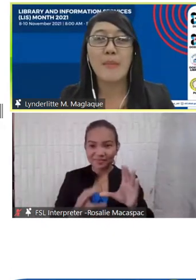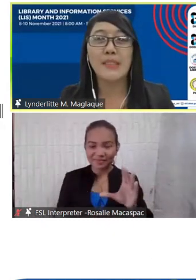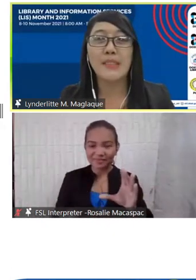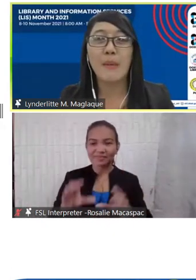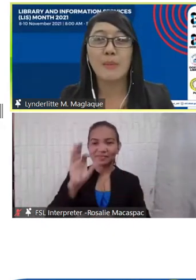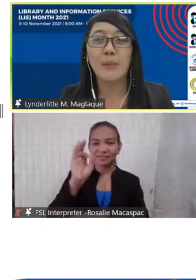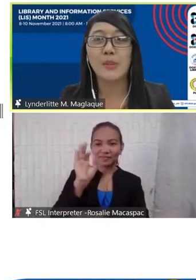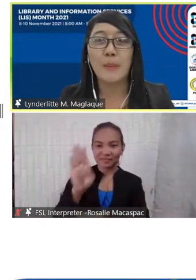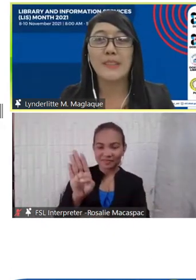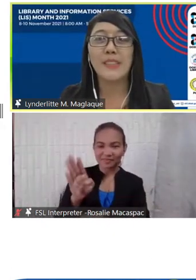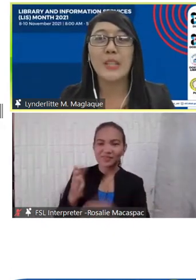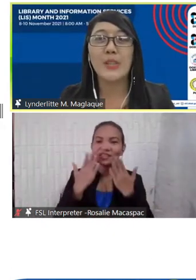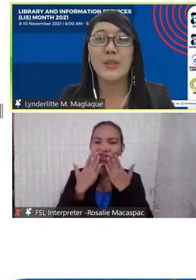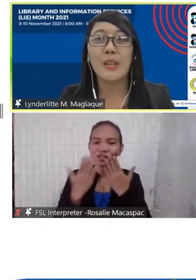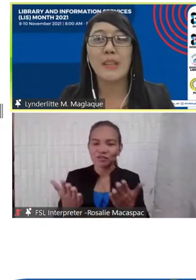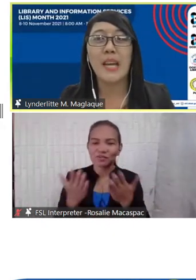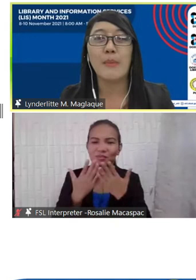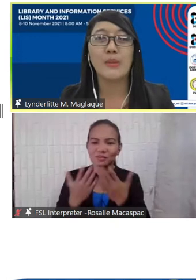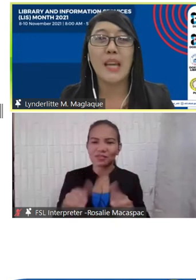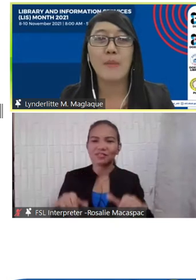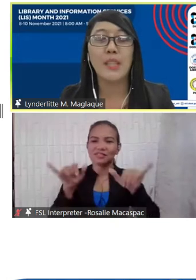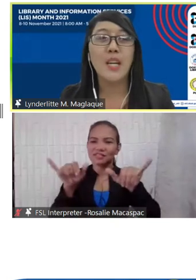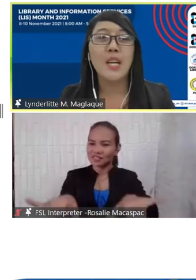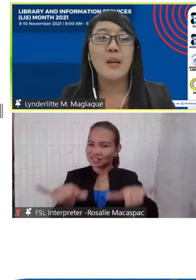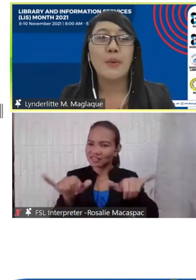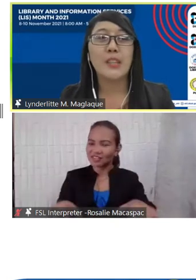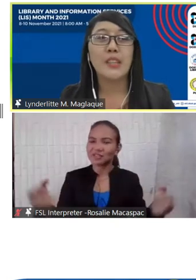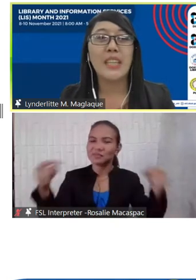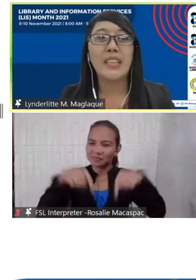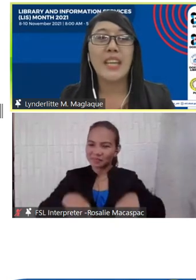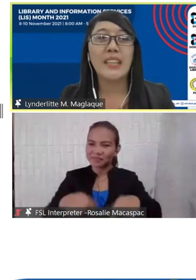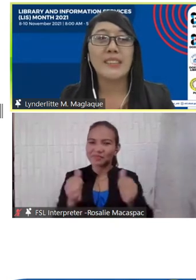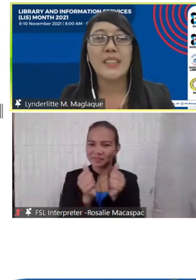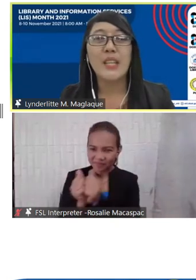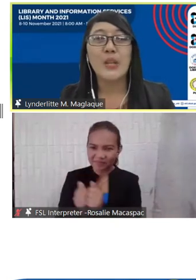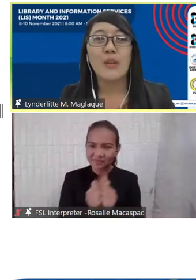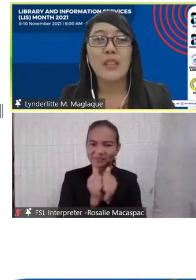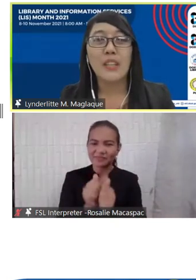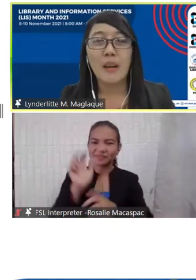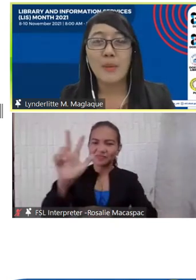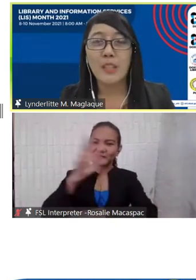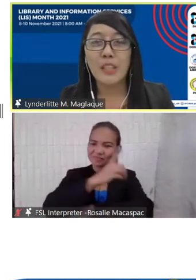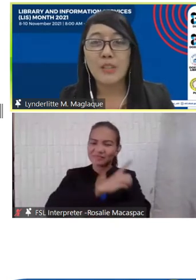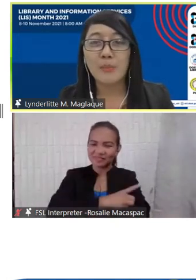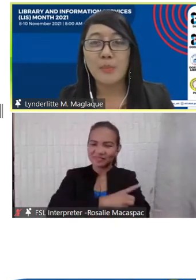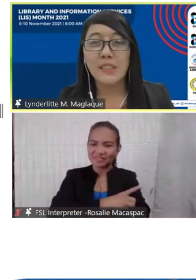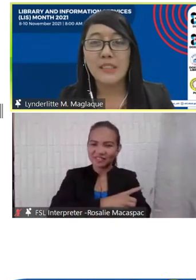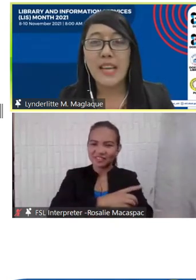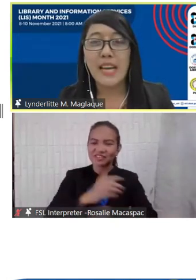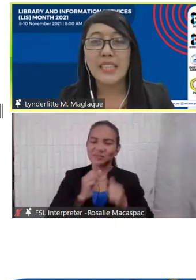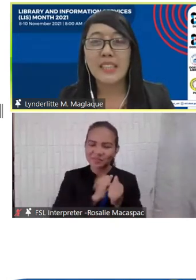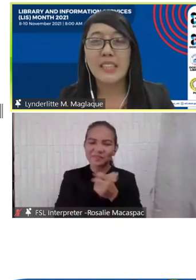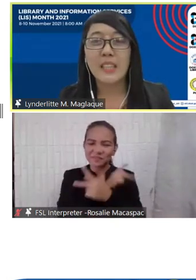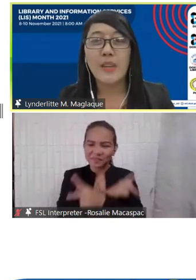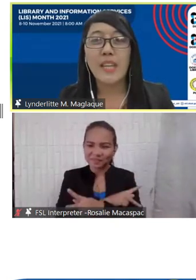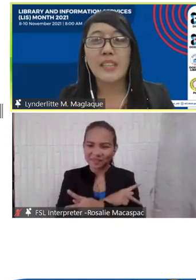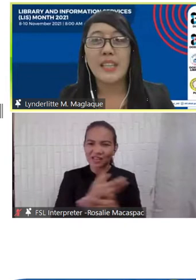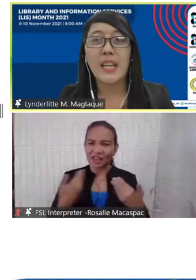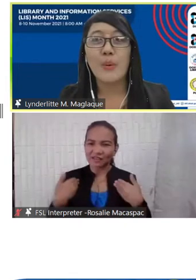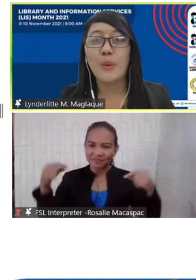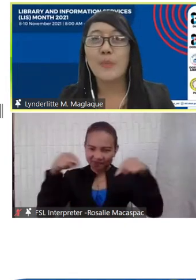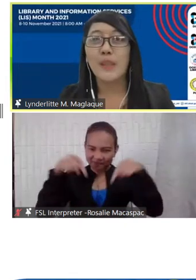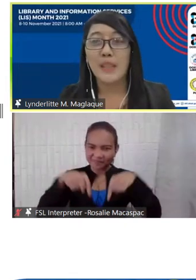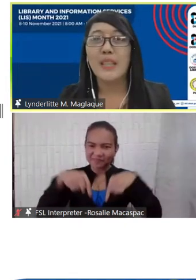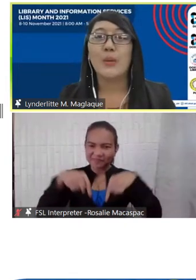Maraming maraming salamat po sa pag-stay nyo and pagsama nyo sa amin for 3 days. We really appreciate your presence sa ating 3-day event.